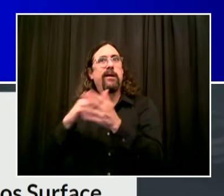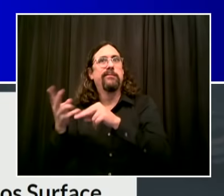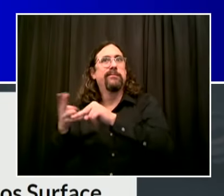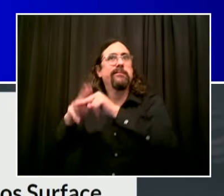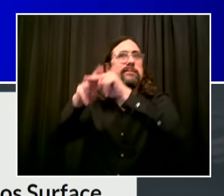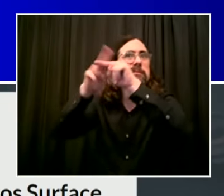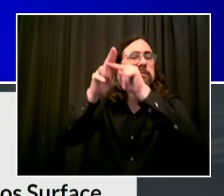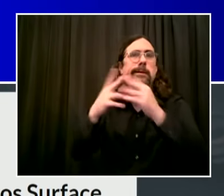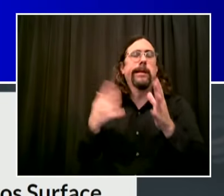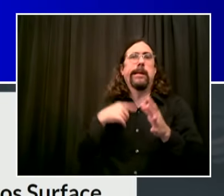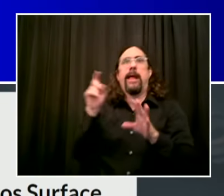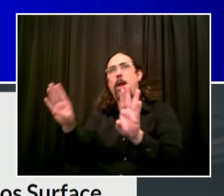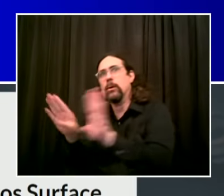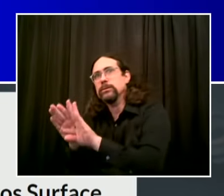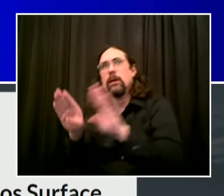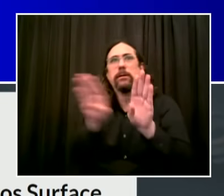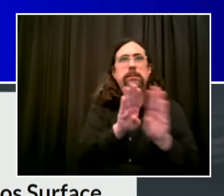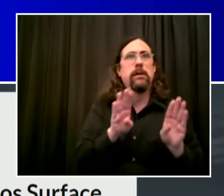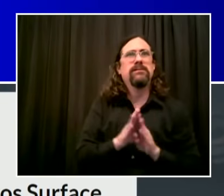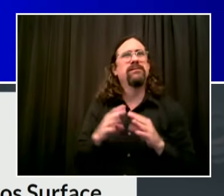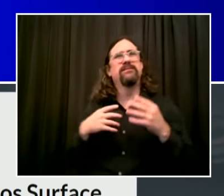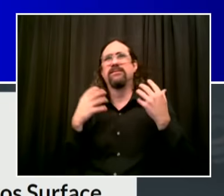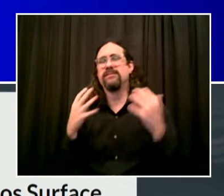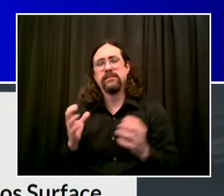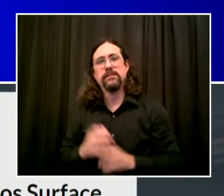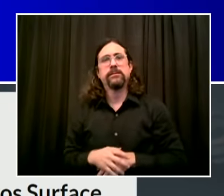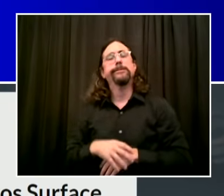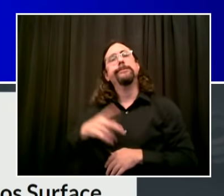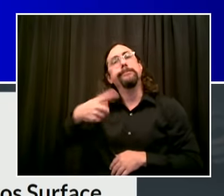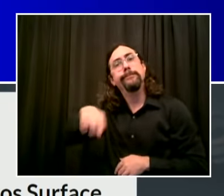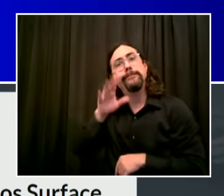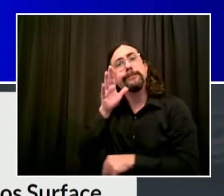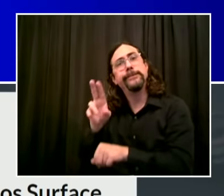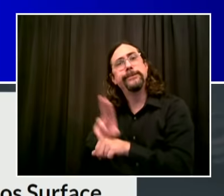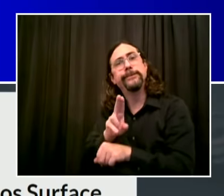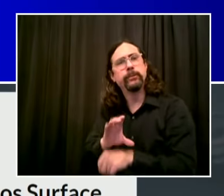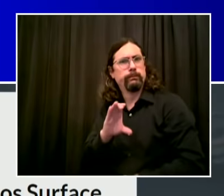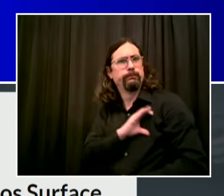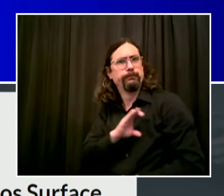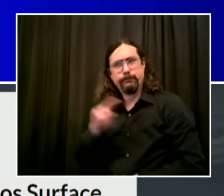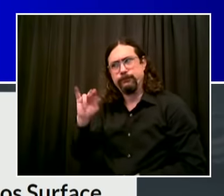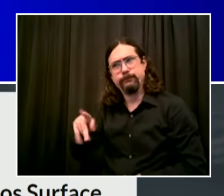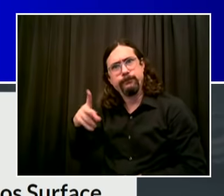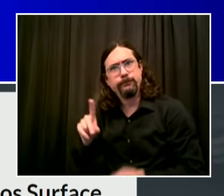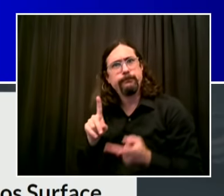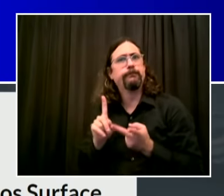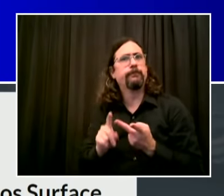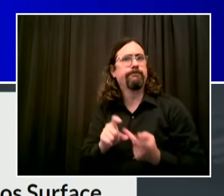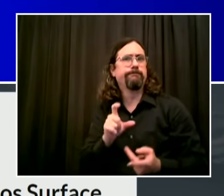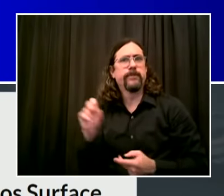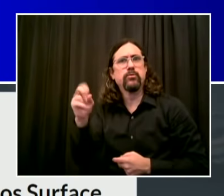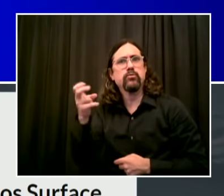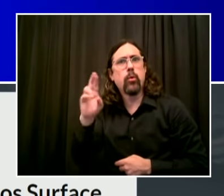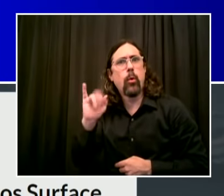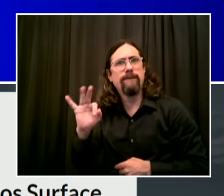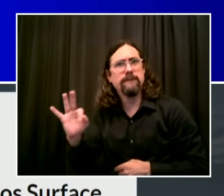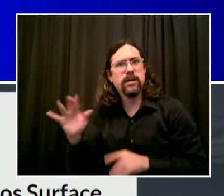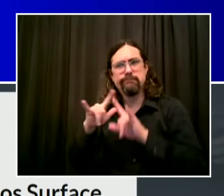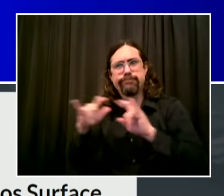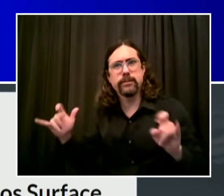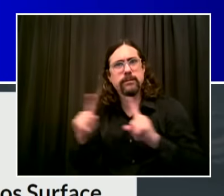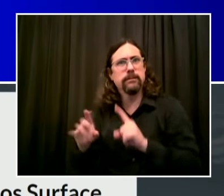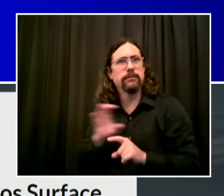down restaurants, we don't want to shut down bars, but if we have to shut down a few of those, it is a hell of a lot better than seeing the coronavirus start to surge